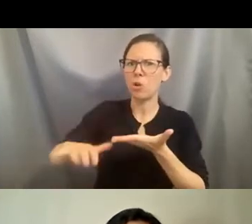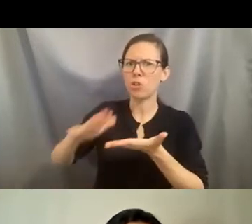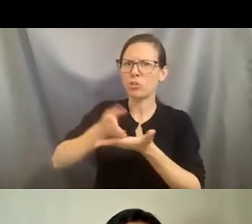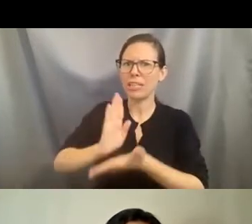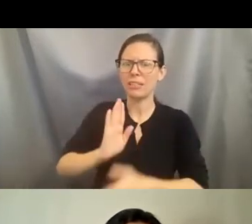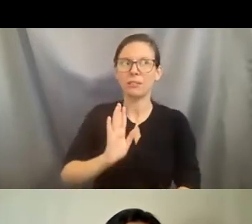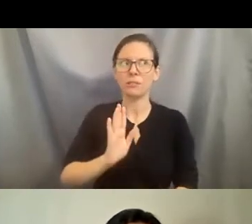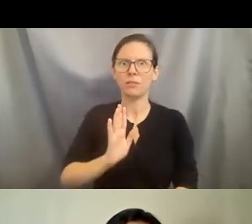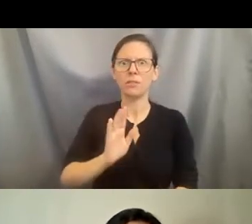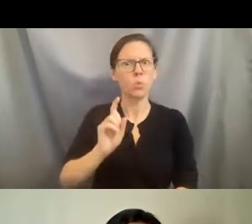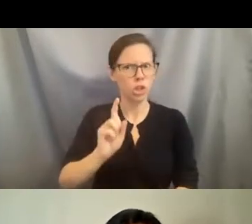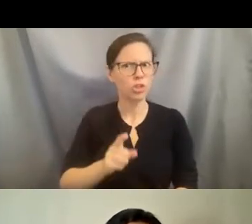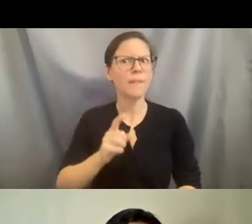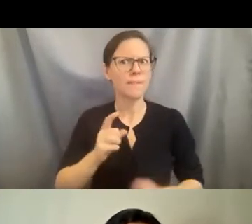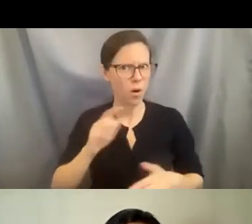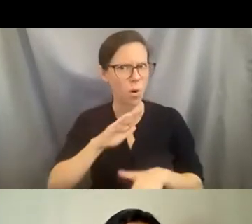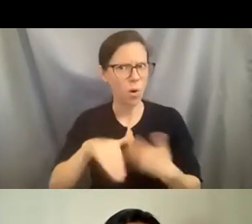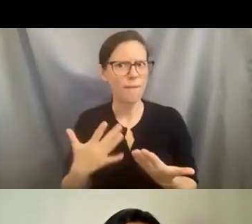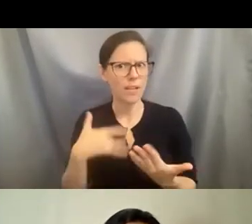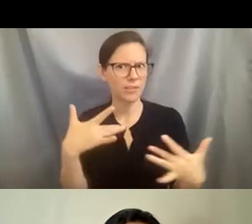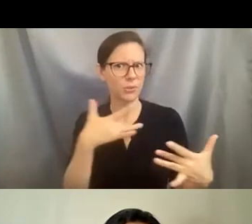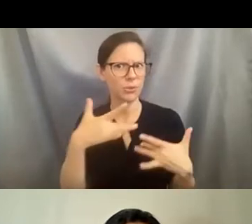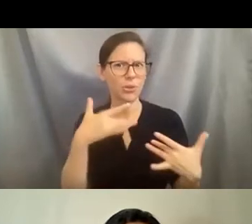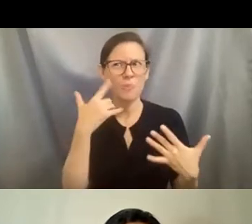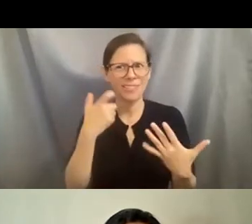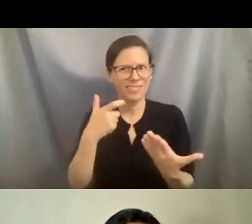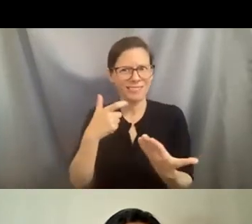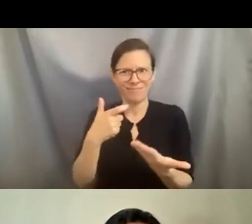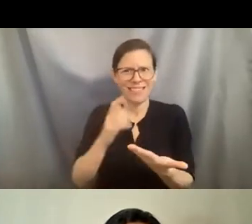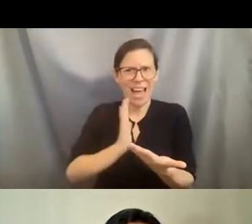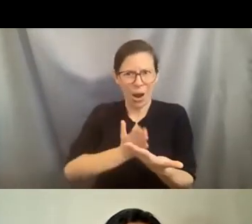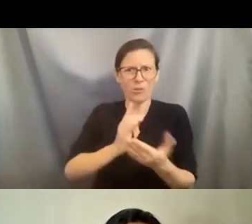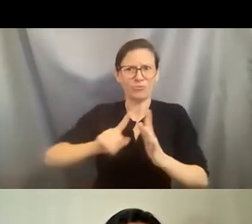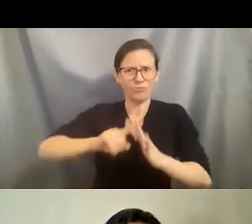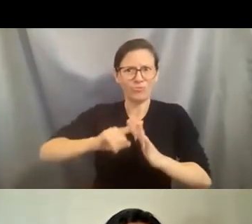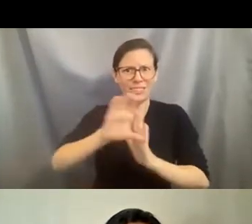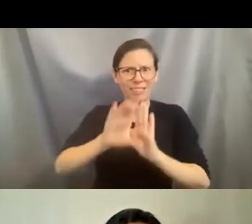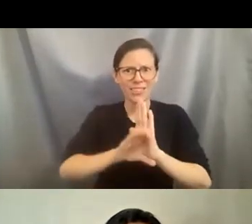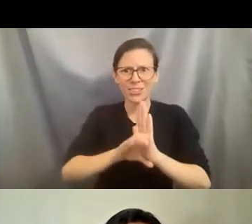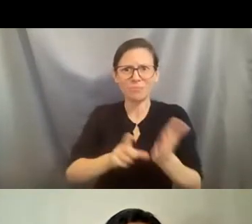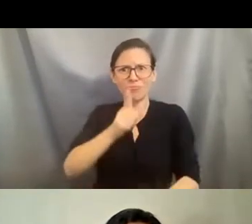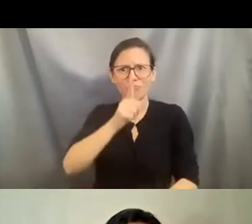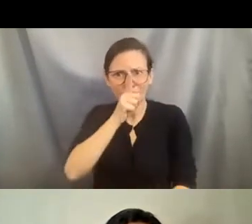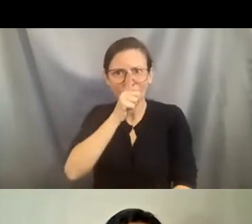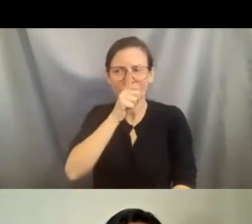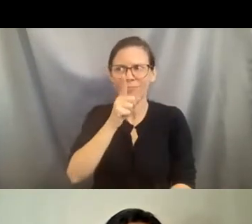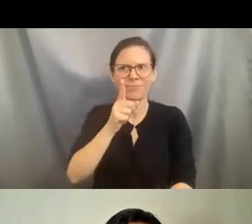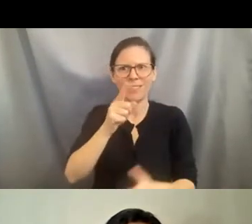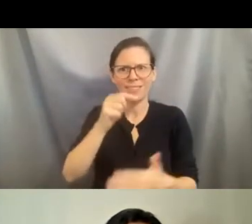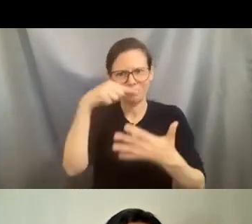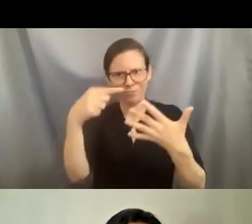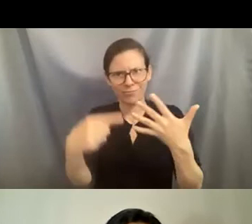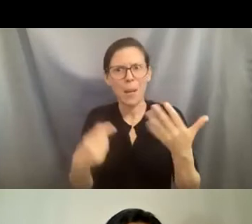of rights that were not specifically stated under our Constitution that have been interpreted in